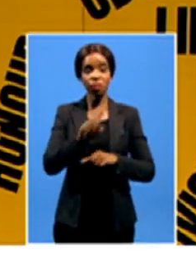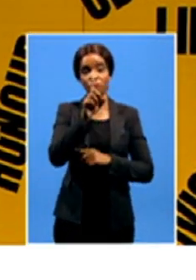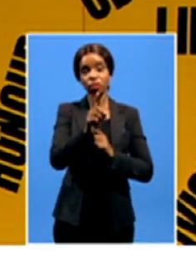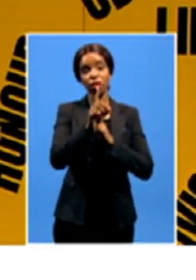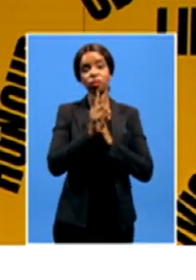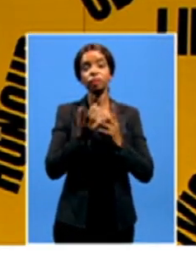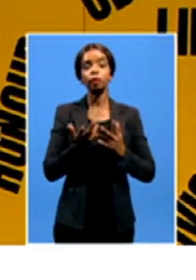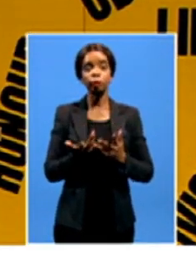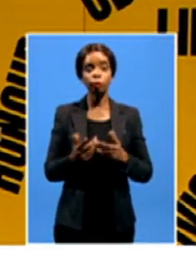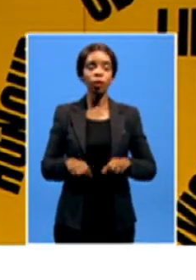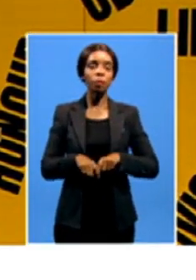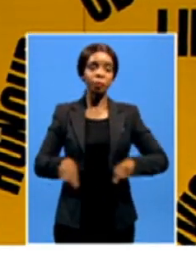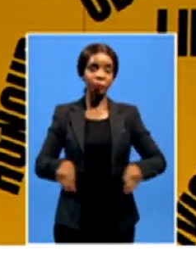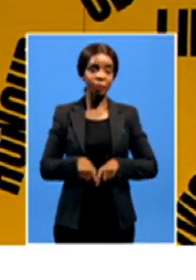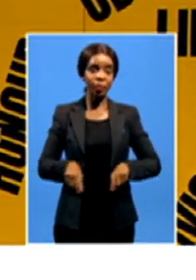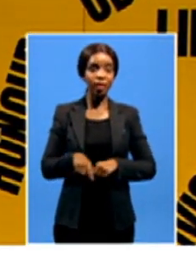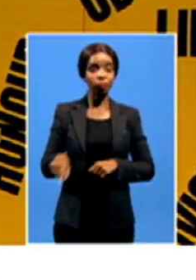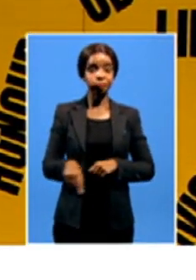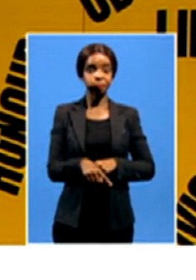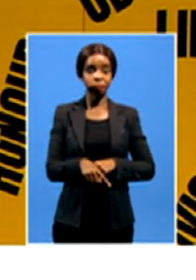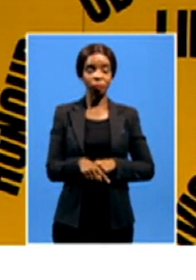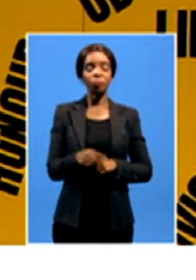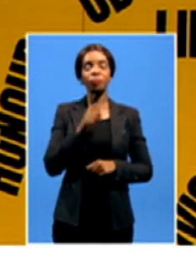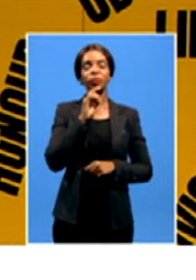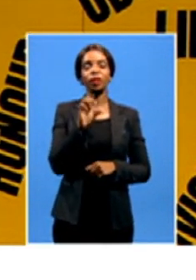Facebook and Twitter. Remember to use the hashtag